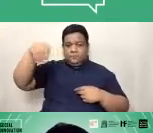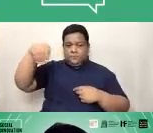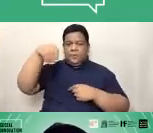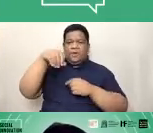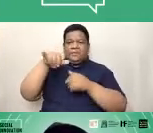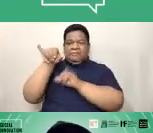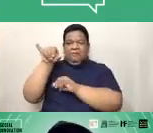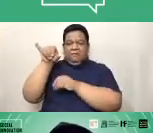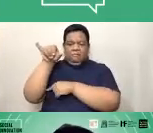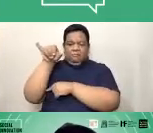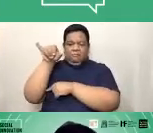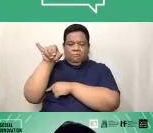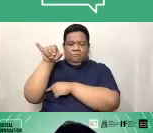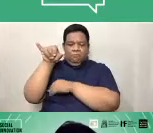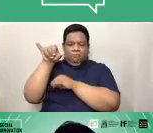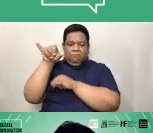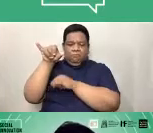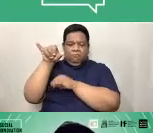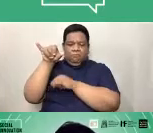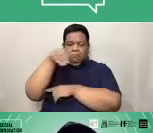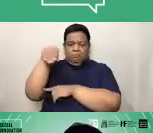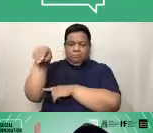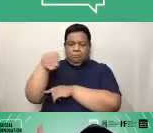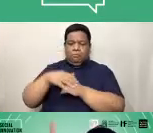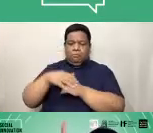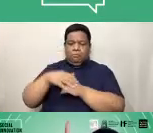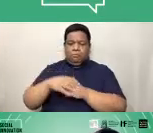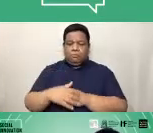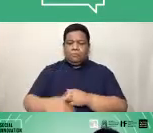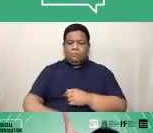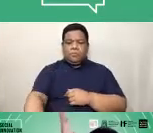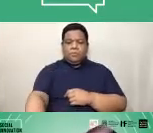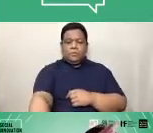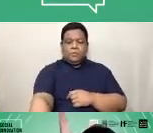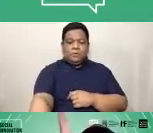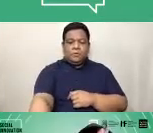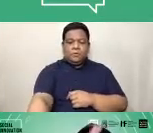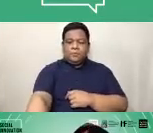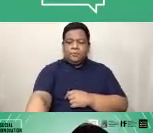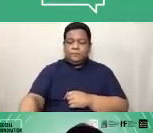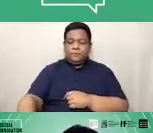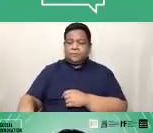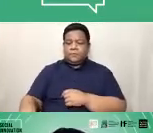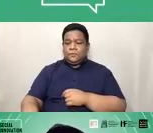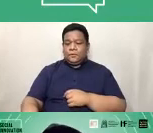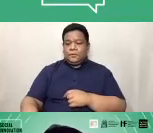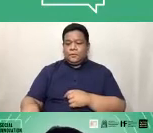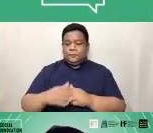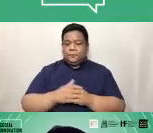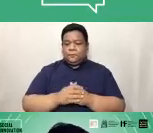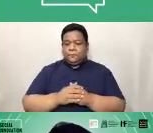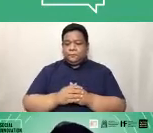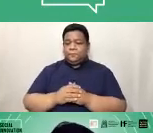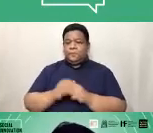Also stands for selective compliance articulated robot. So the idea there is by changing the angles of each arm, you can achieve a wide range